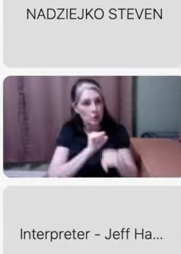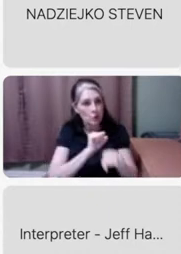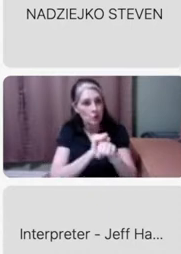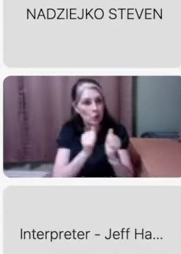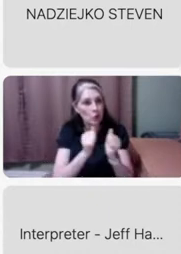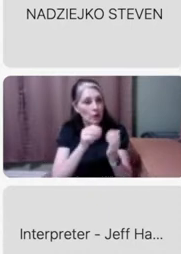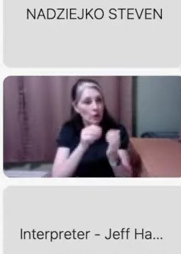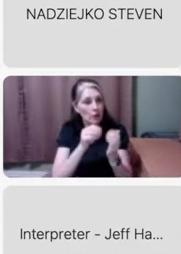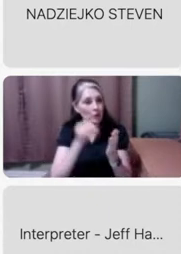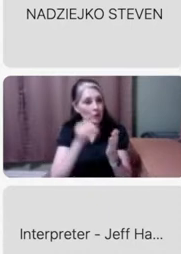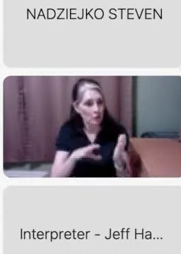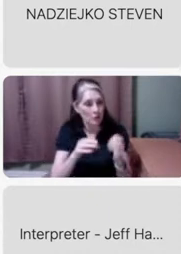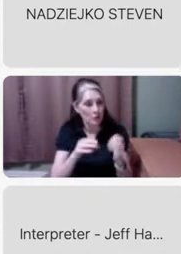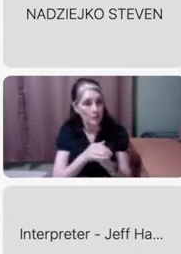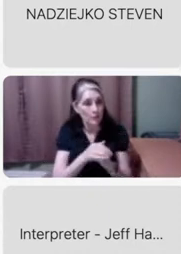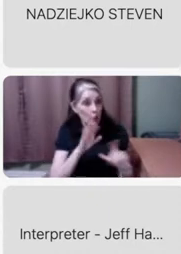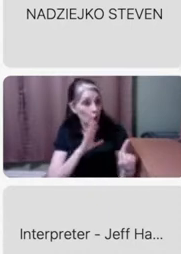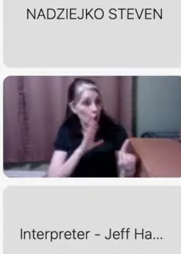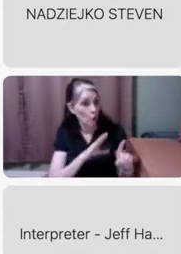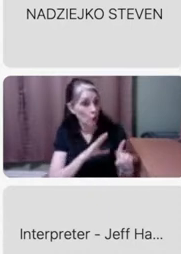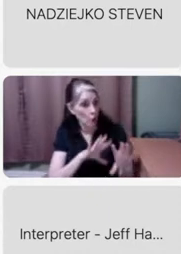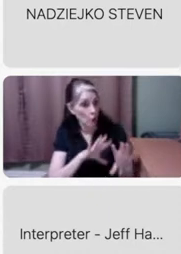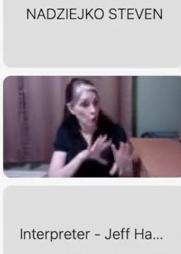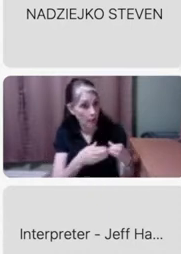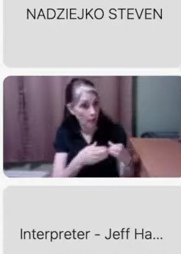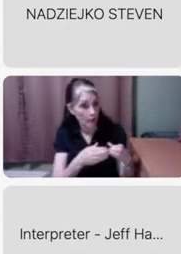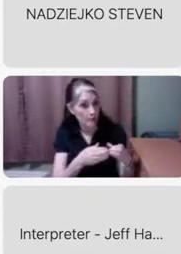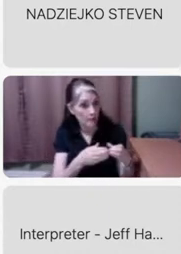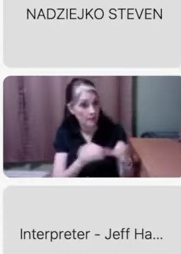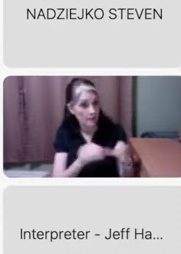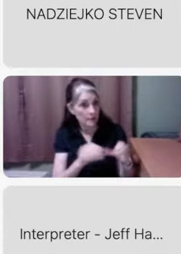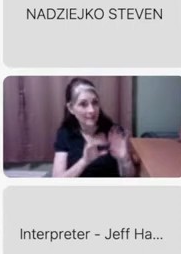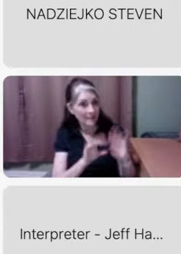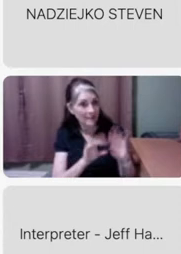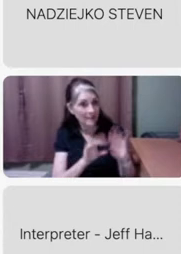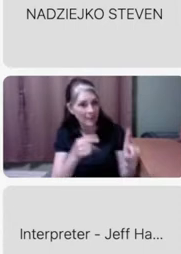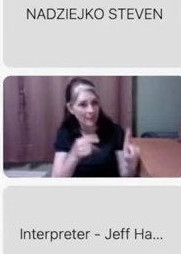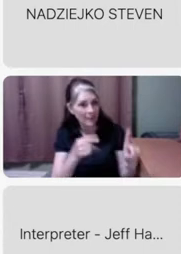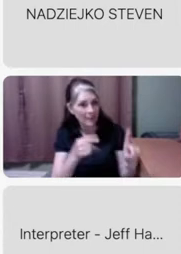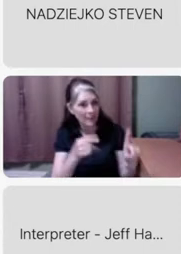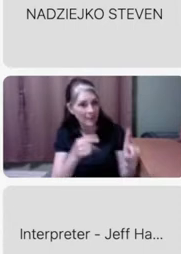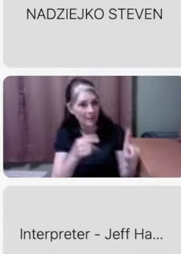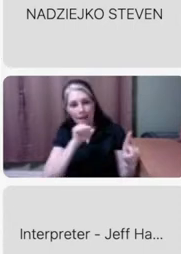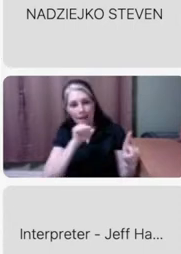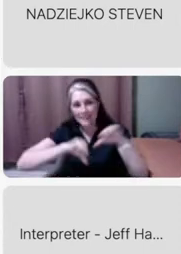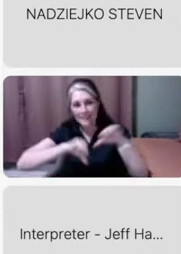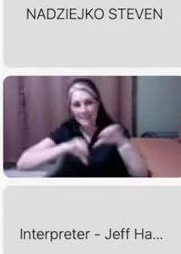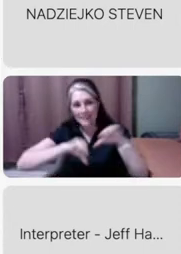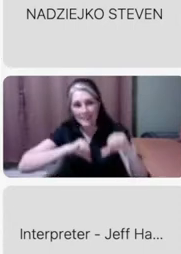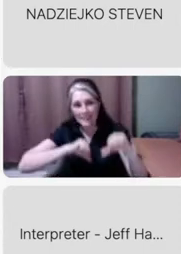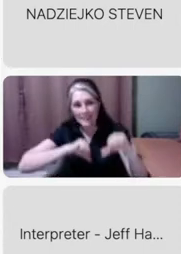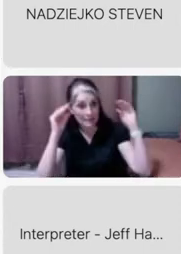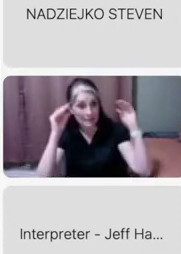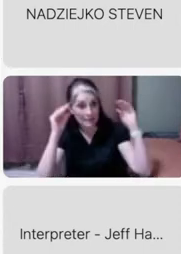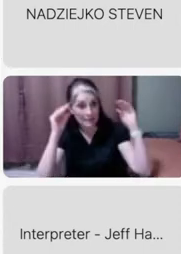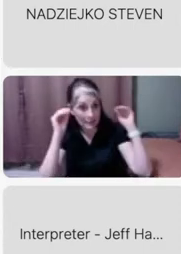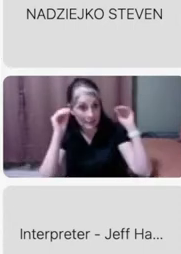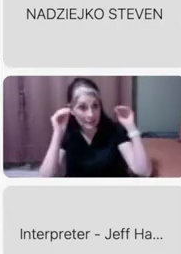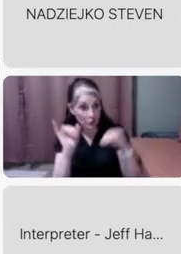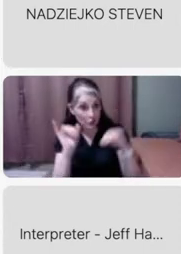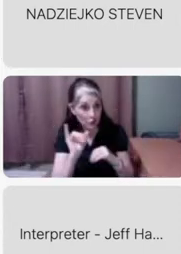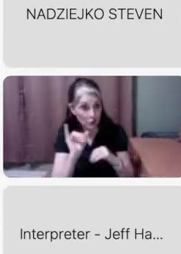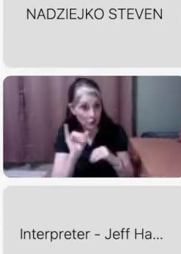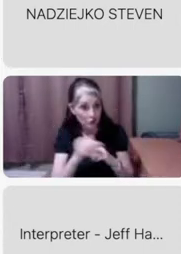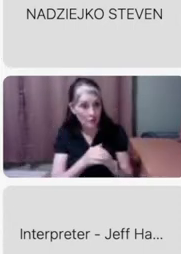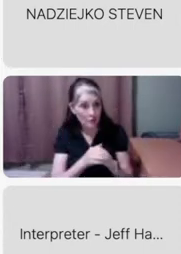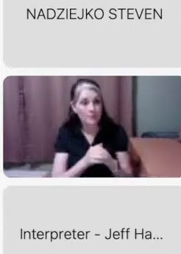in miss clark's class it is clear that she loves science and she loves teaching science not only is